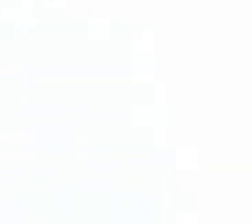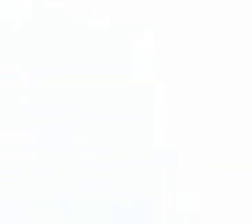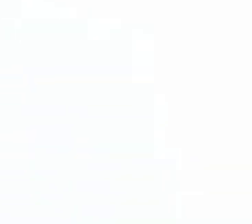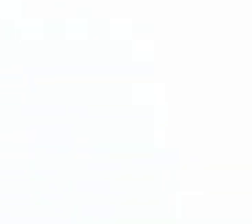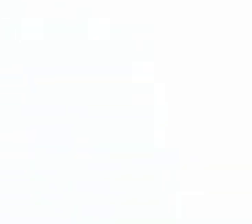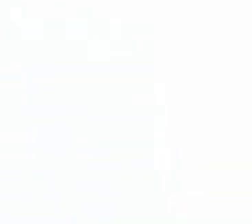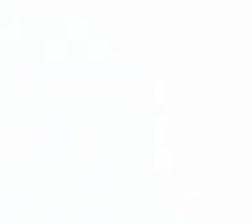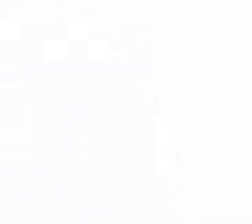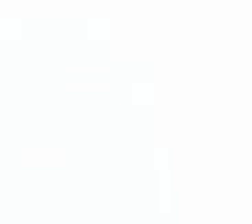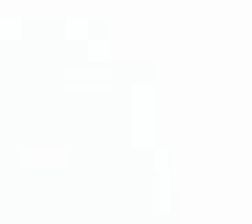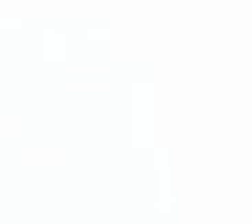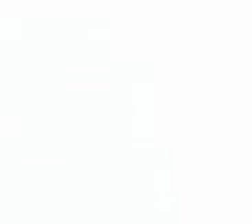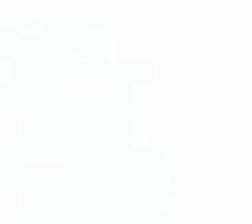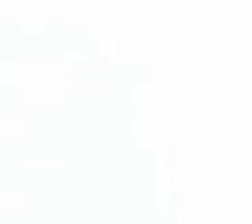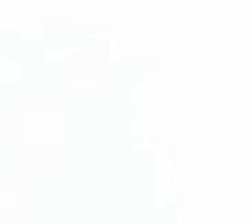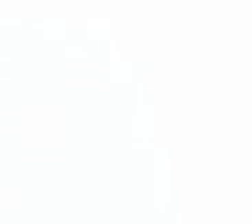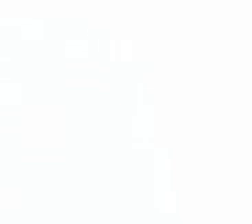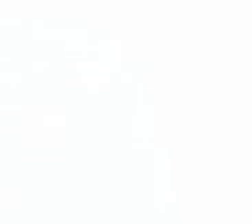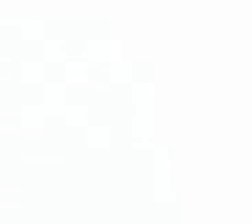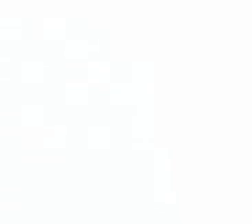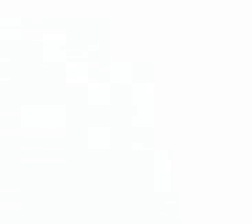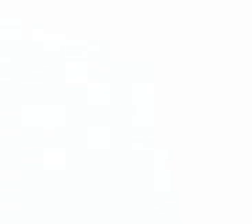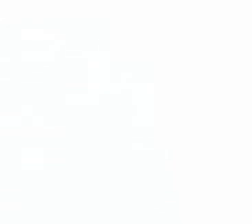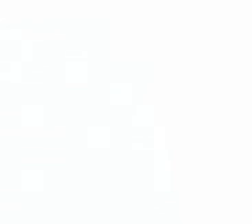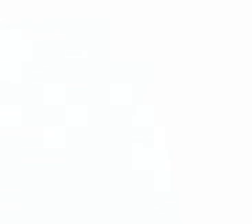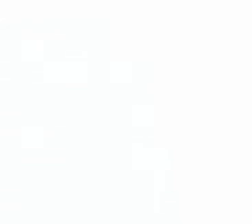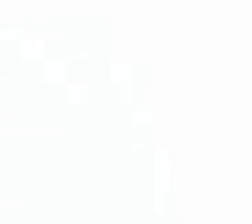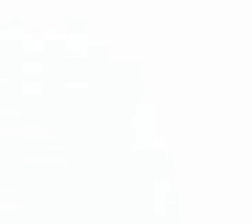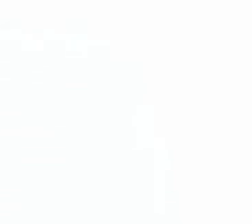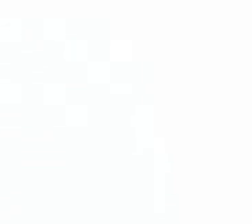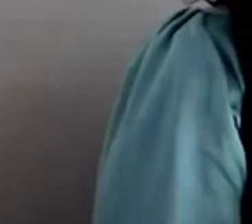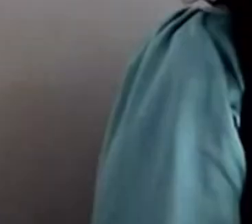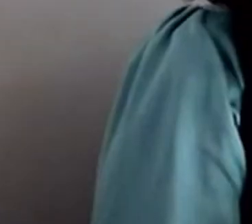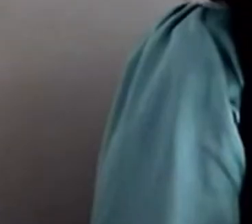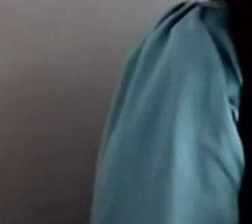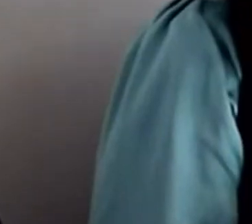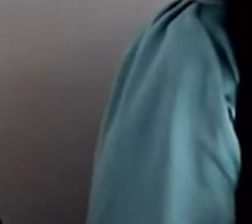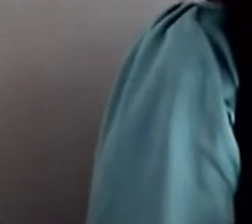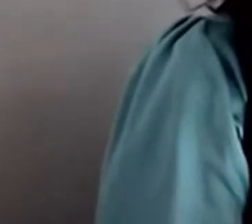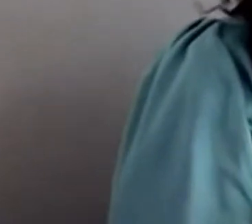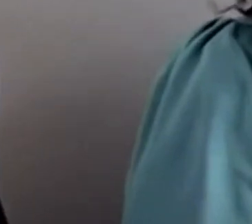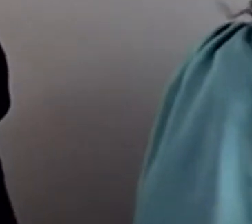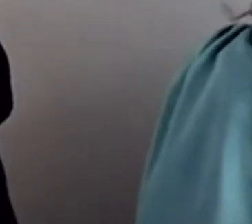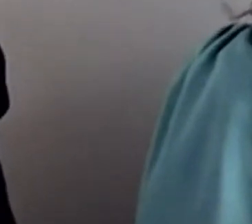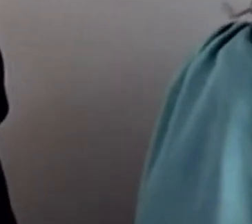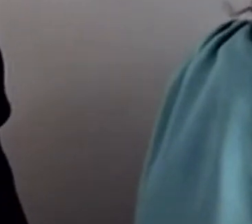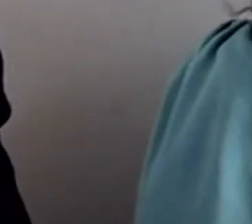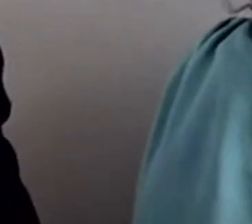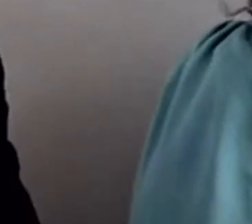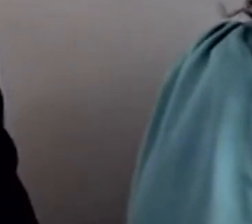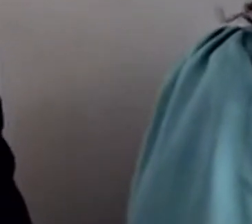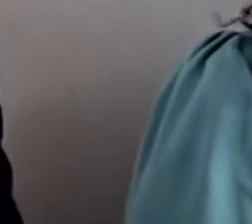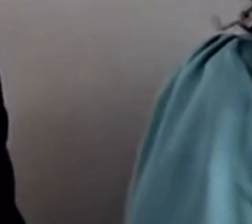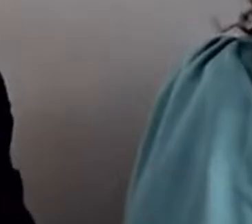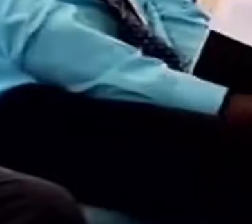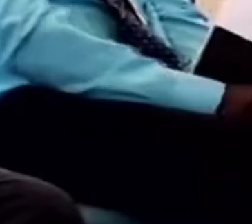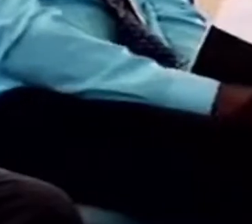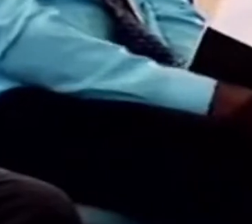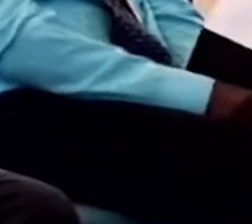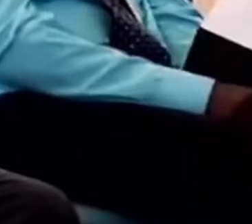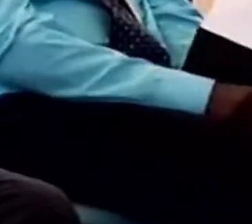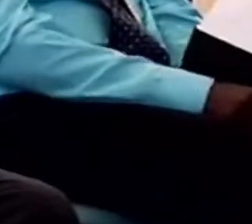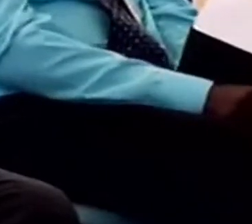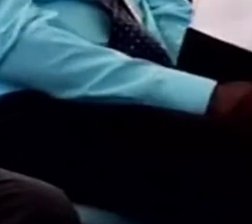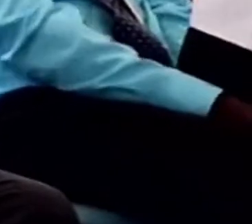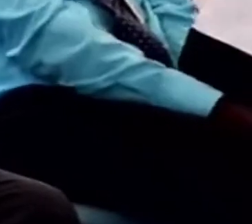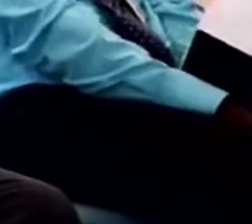to the National Assembly, who have made the holding of this masterclass and the research fair possible. In particular, I would like